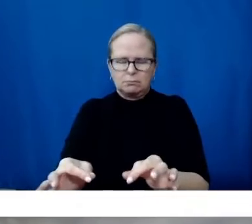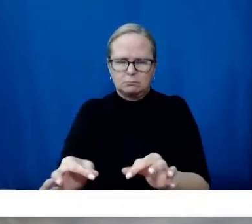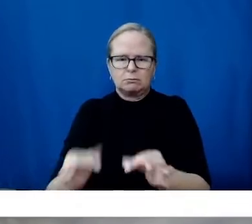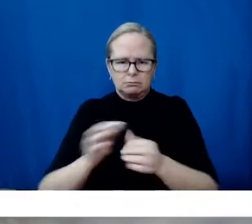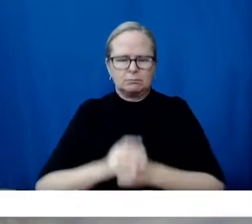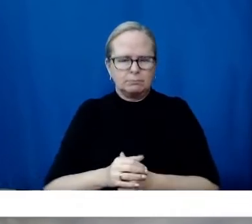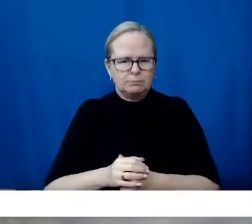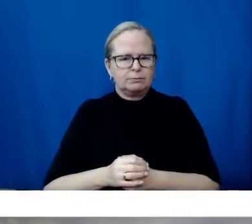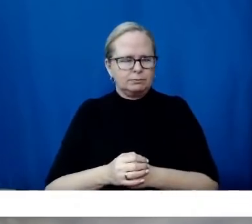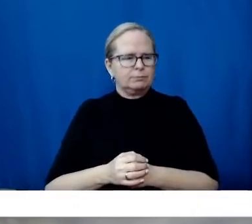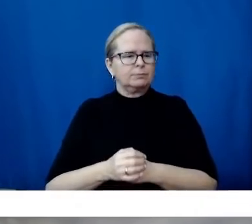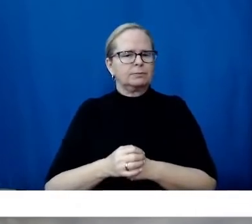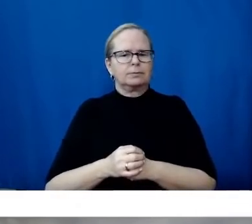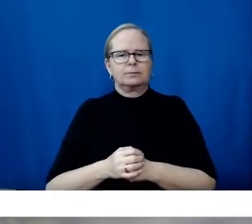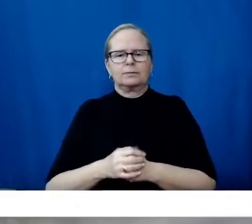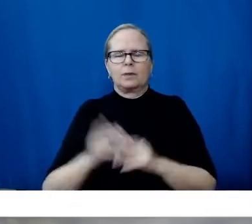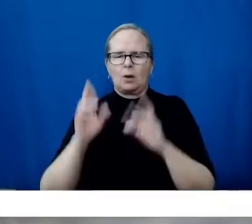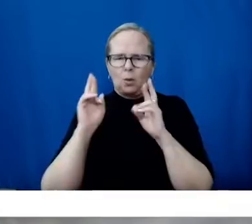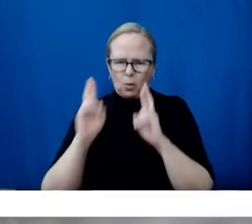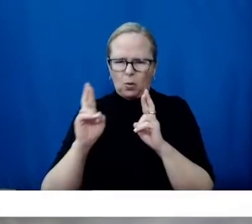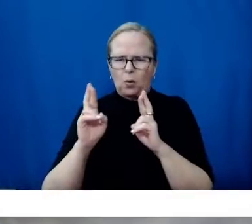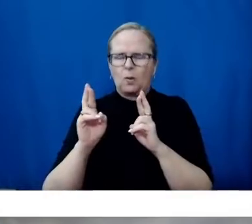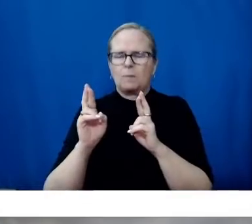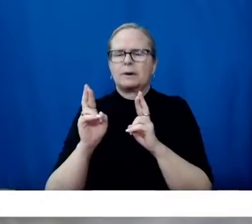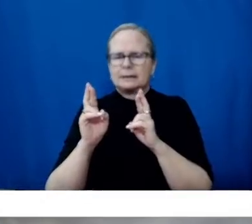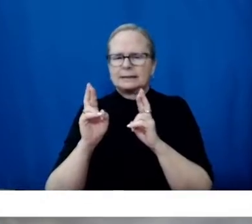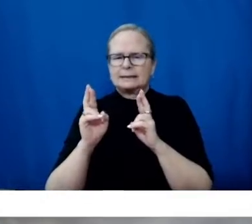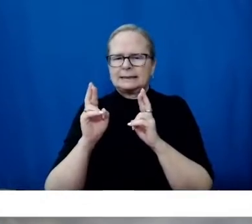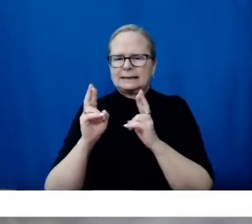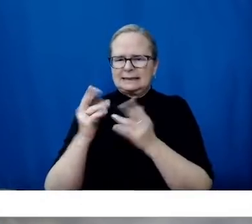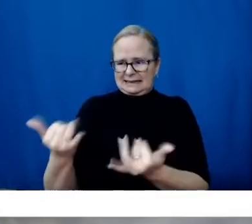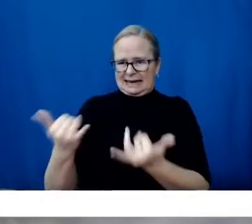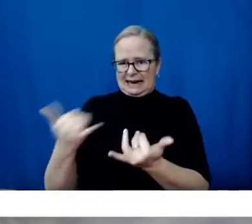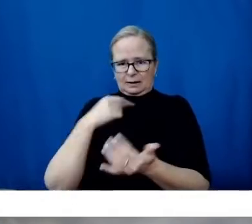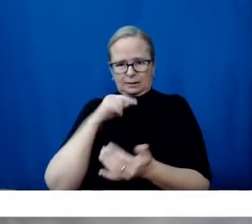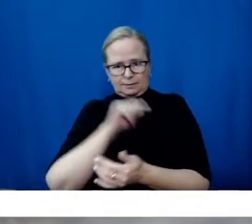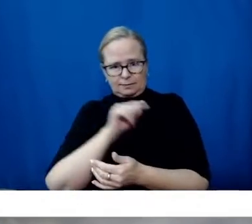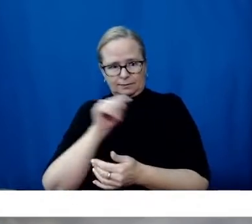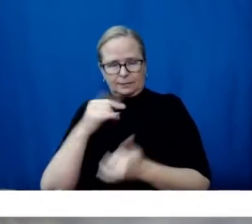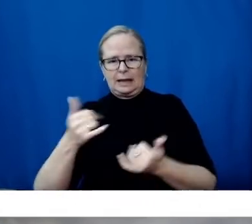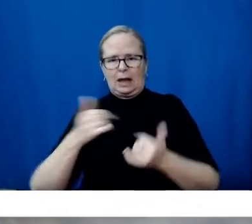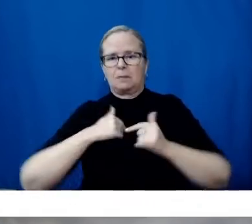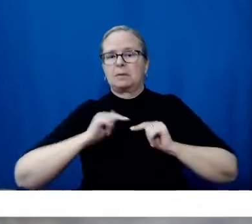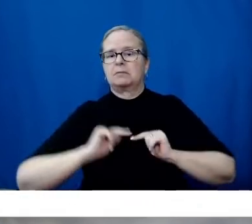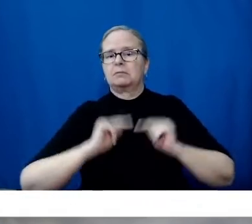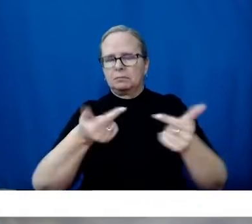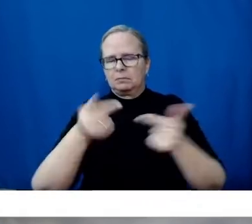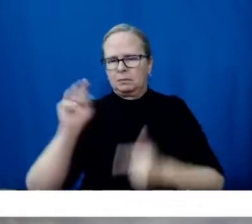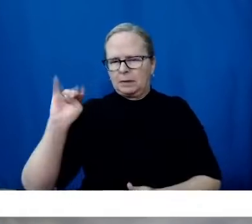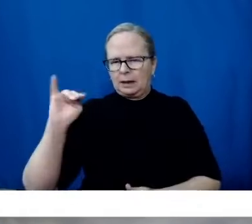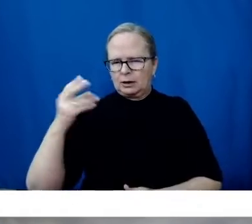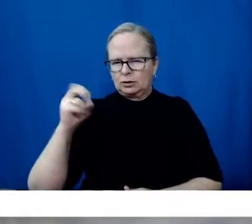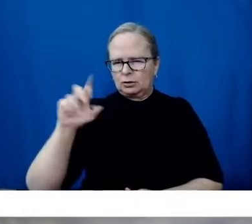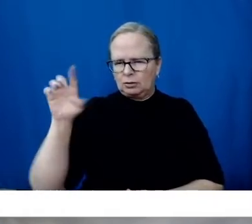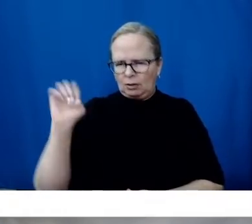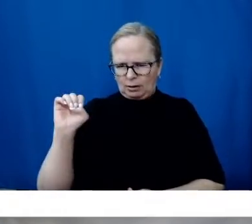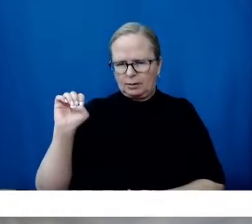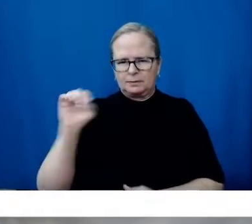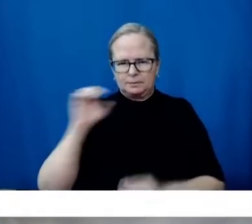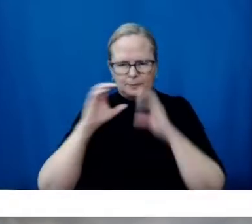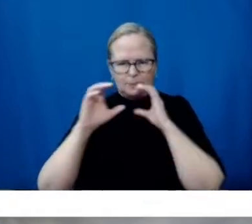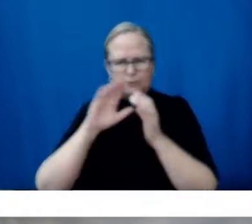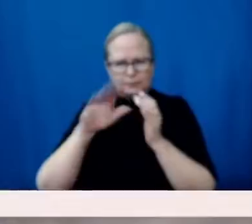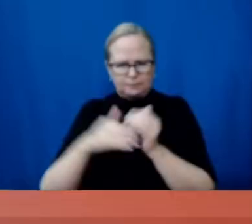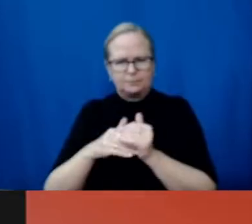decisions. And I hope we're going to have an opportunity to talk about that today. So I'm going to hand it back over to Michelle, and we'll be